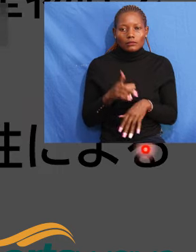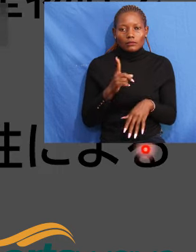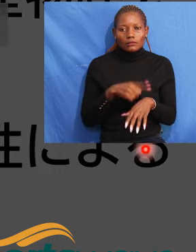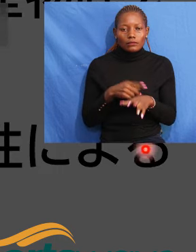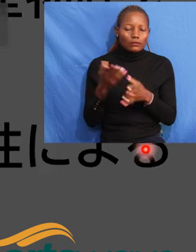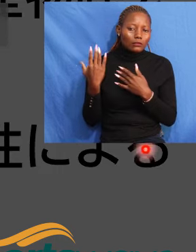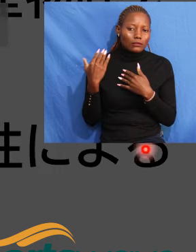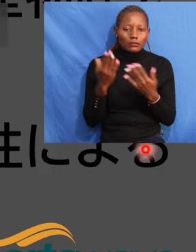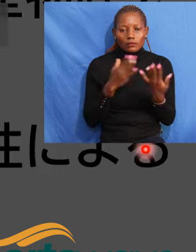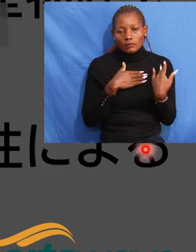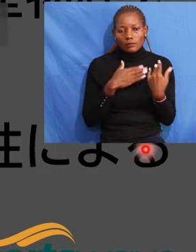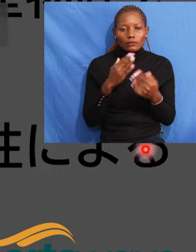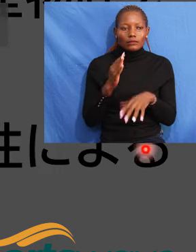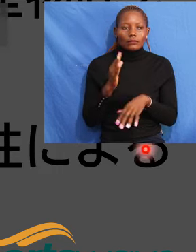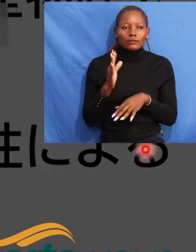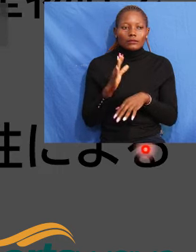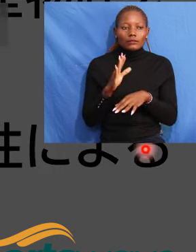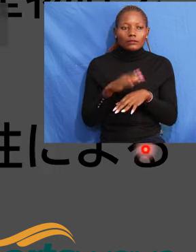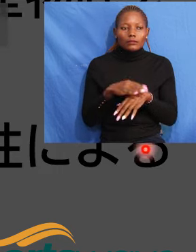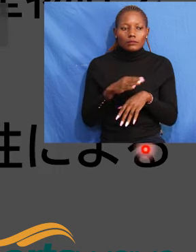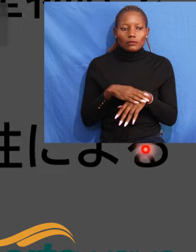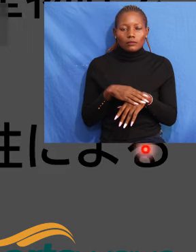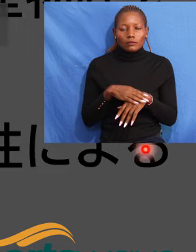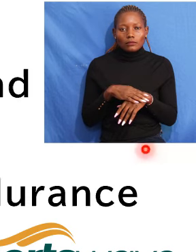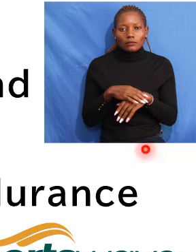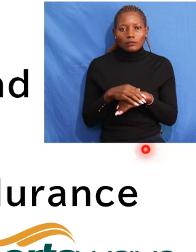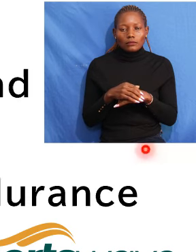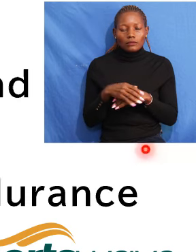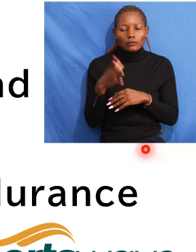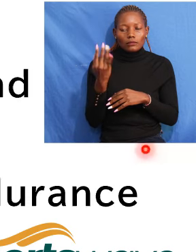bath is good for your recovery?